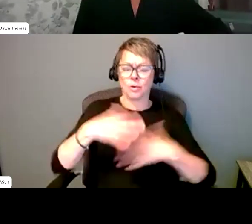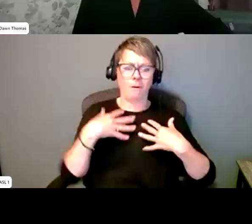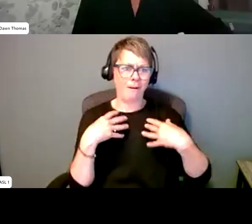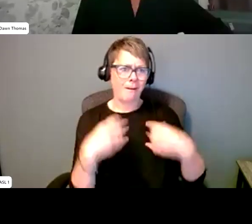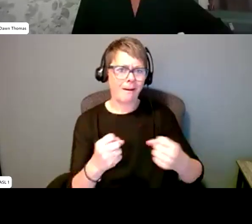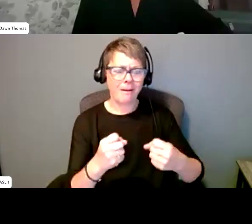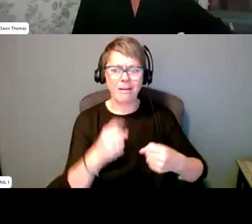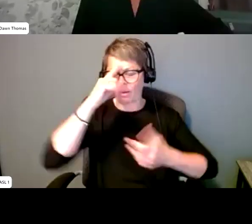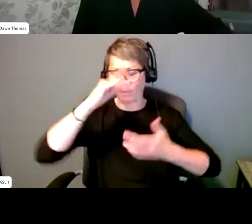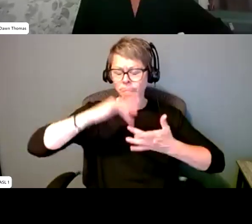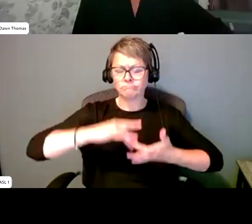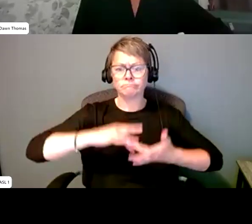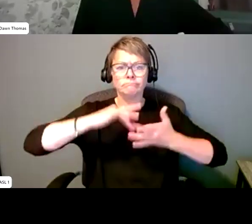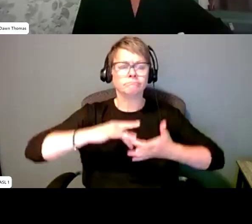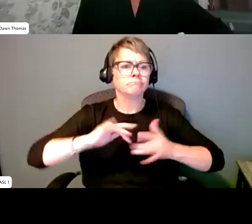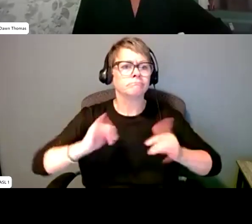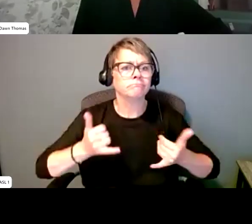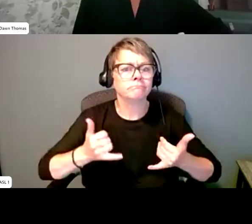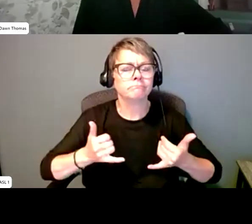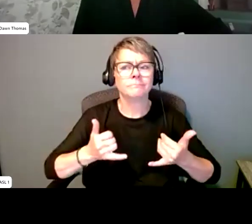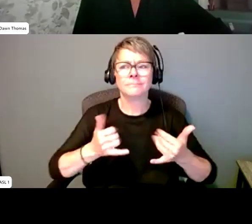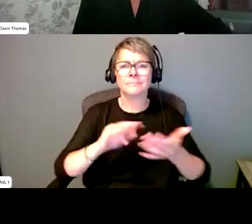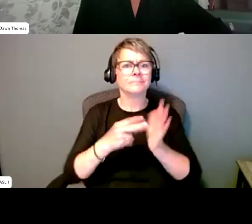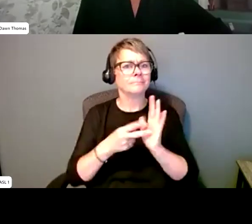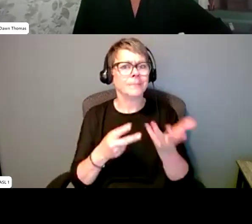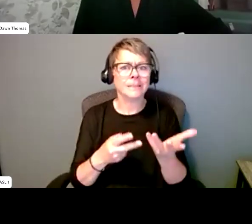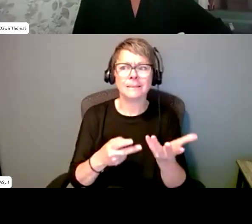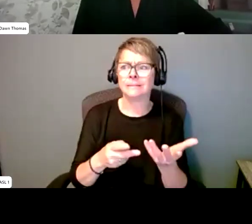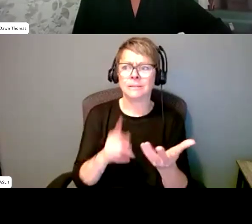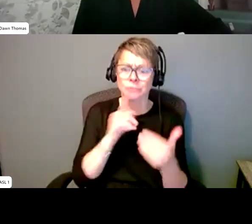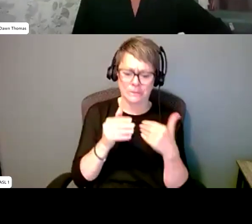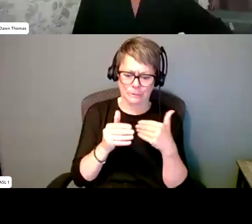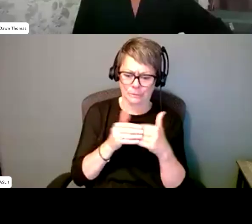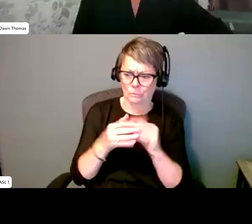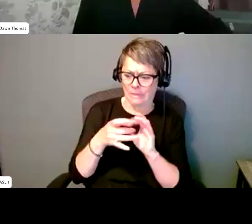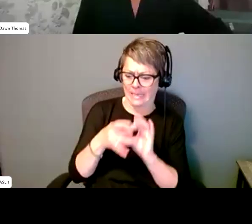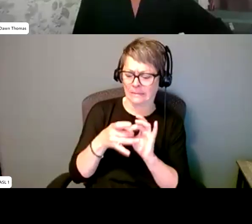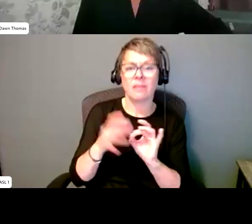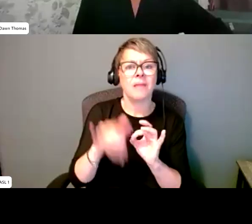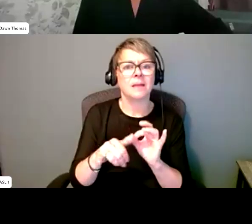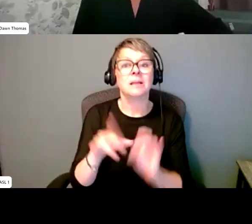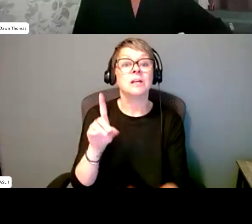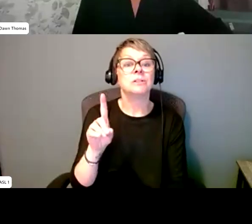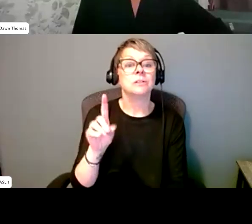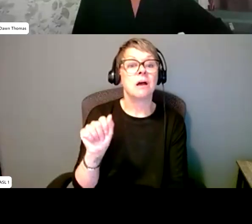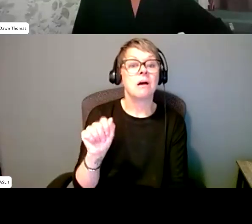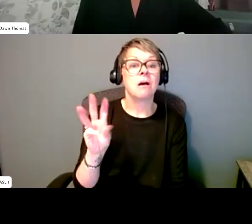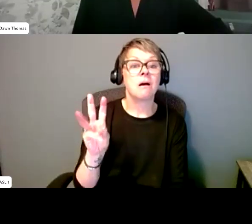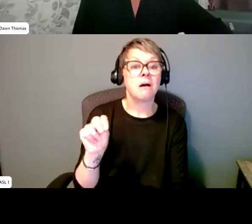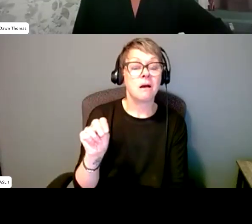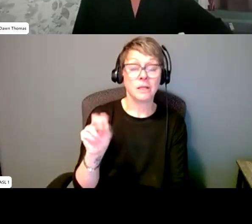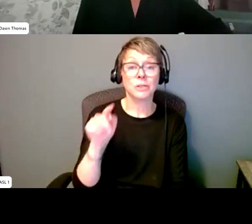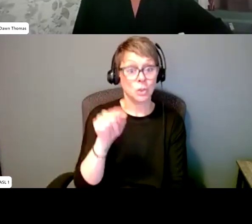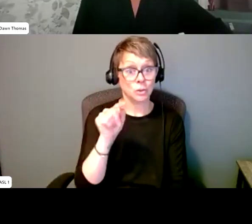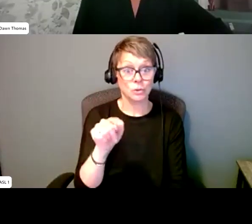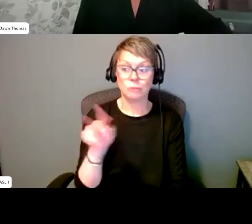lot about as being really just one consonant away from each other. And I really appreciate that. Dawn, you have a lot where you're looking at